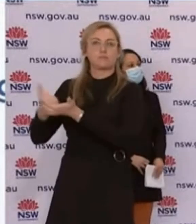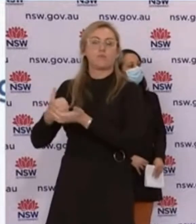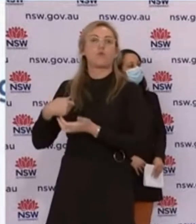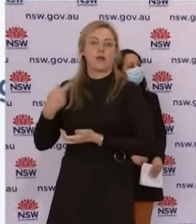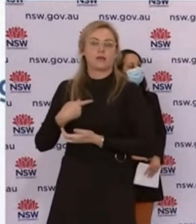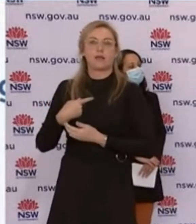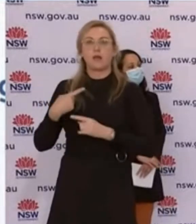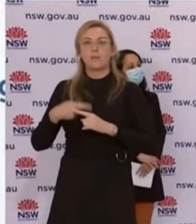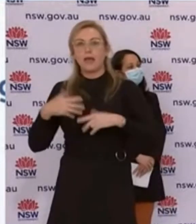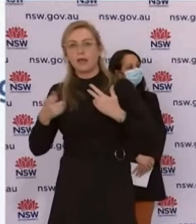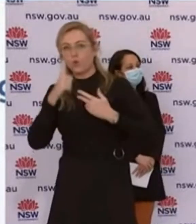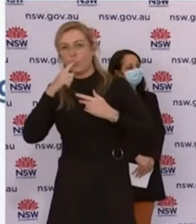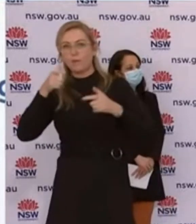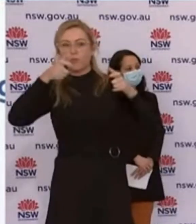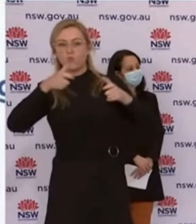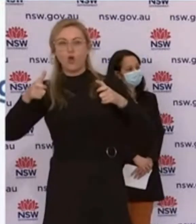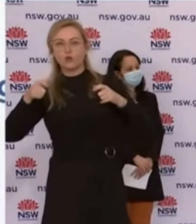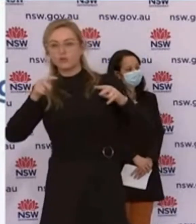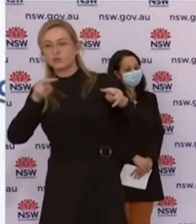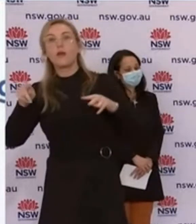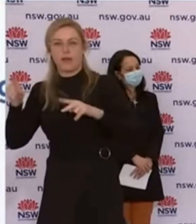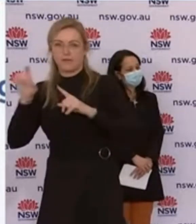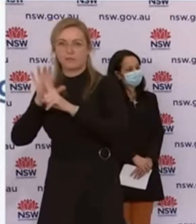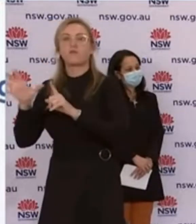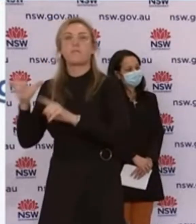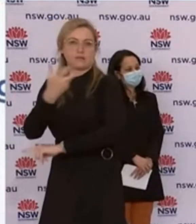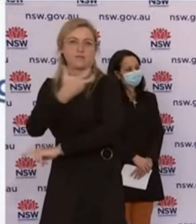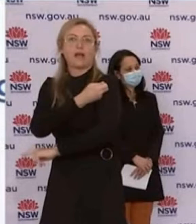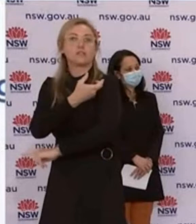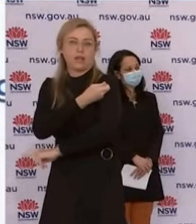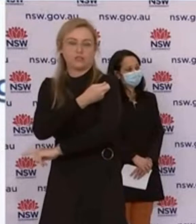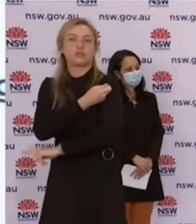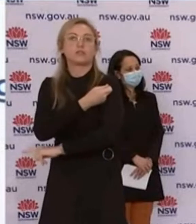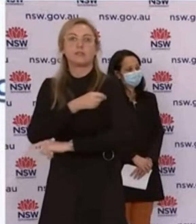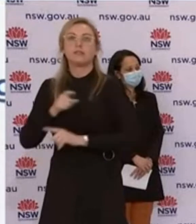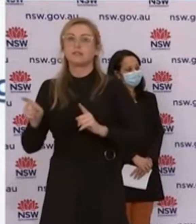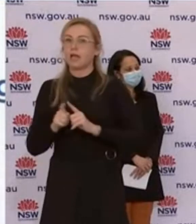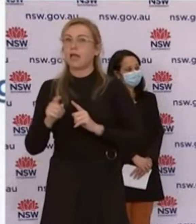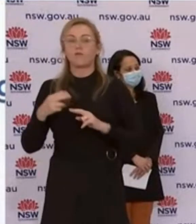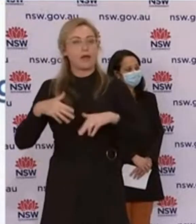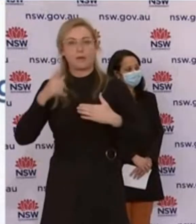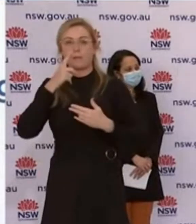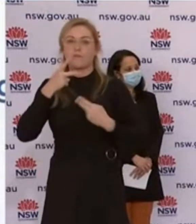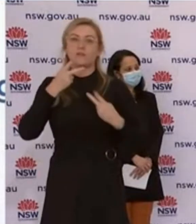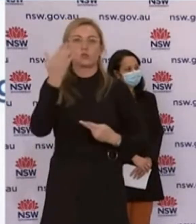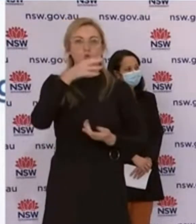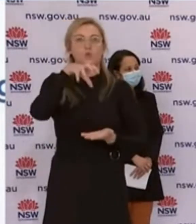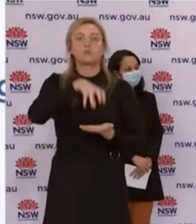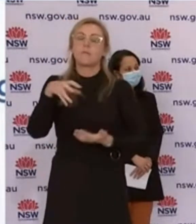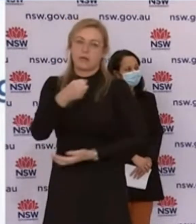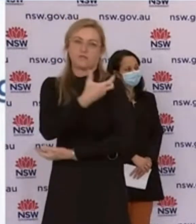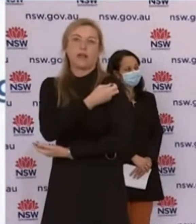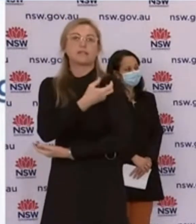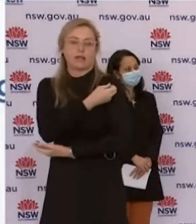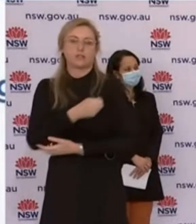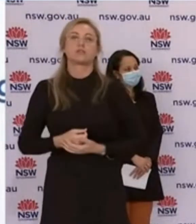any invigilators of those exams will also need to be vaccinated, again, in line with our requirements on school sites. And we will also have other